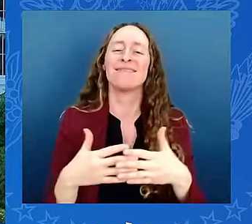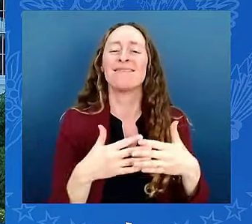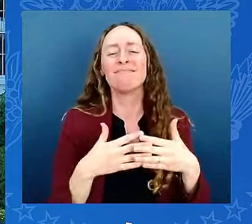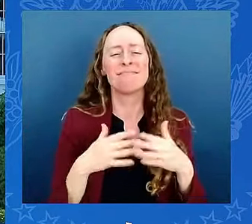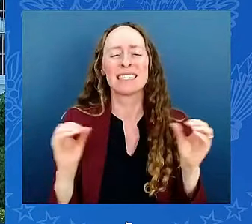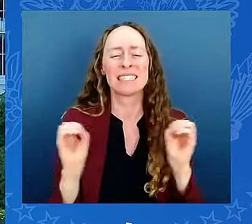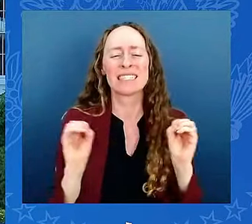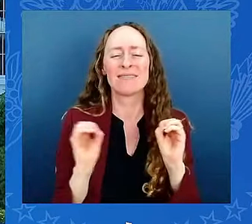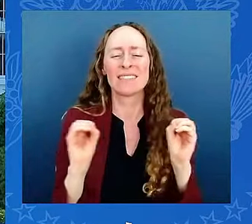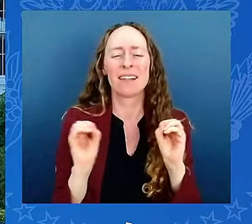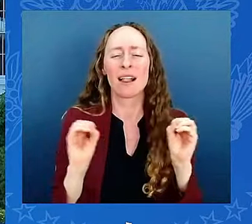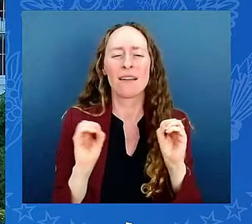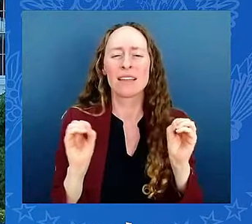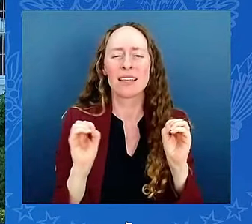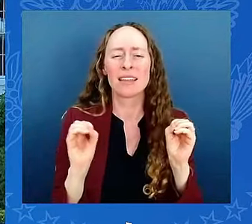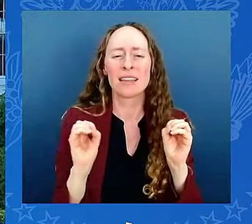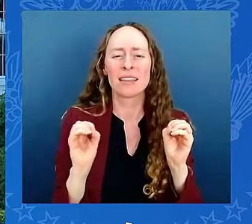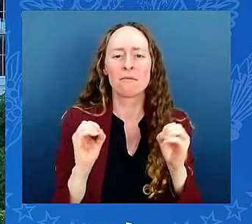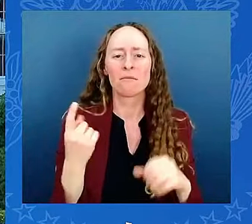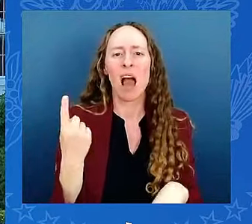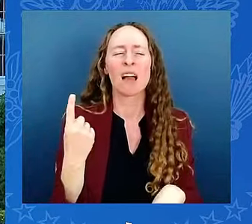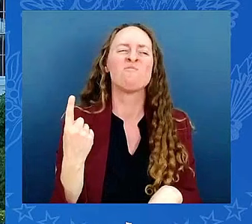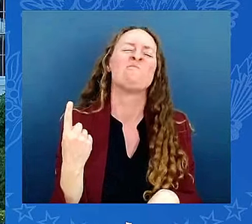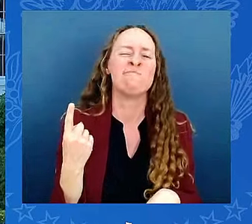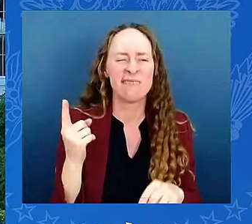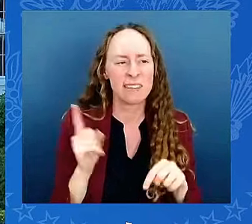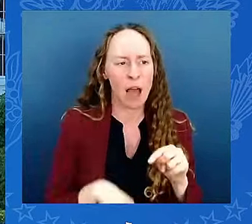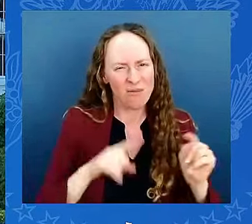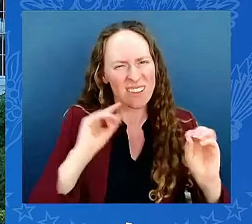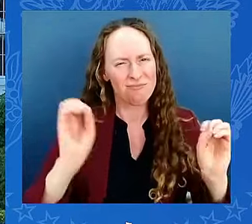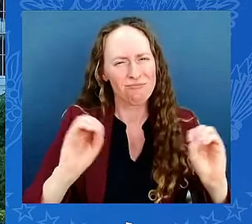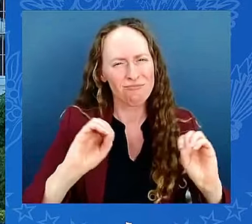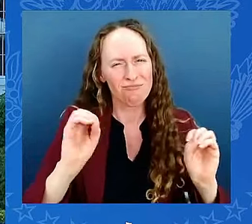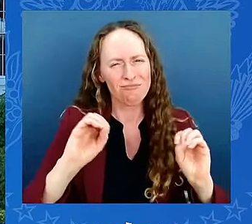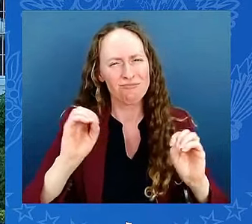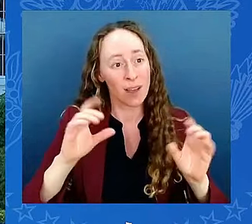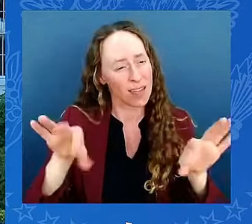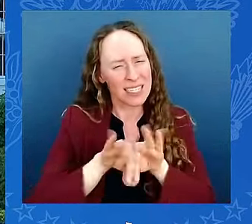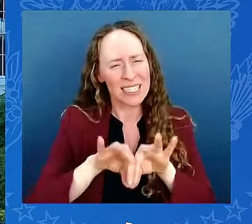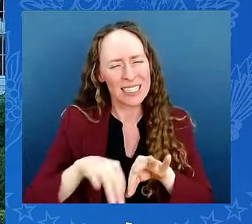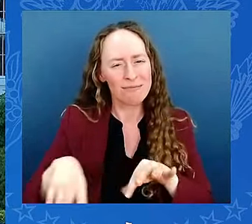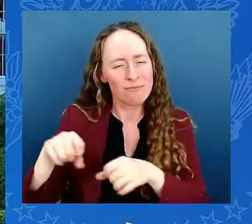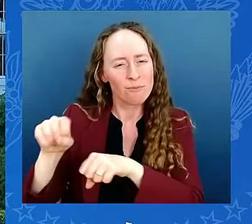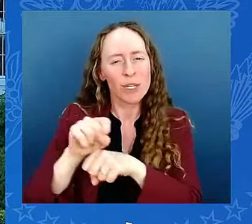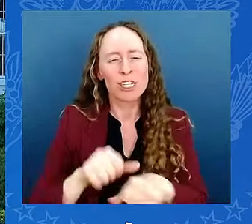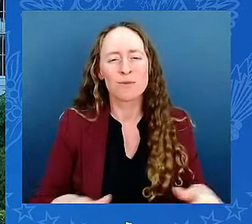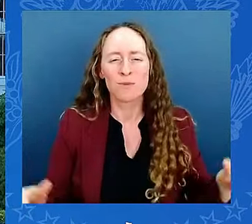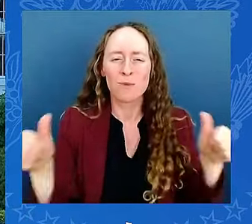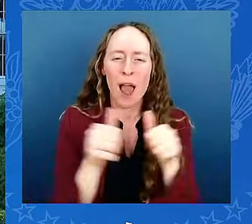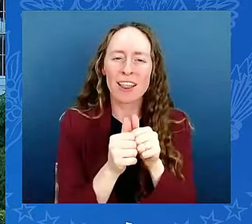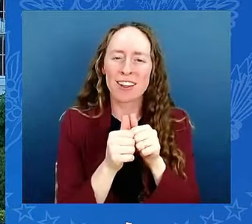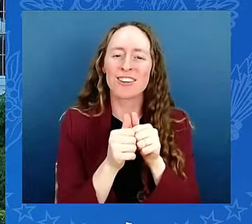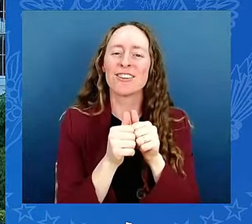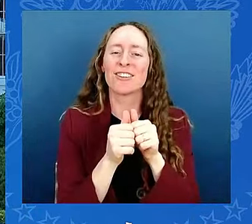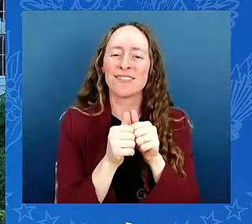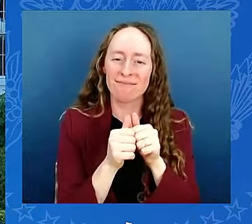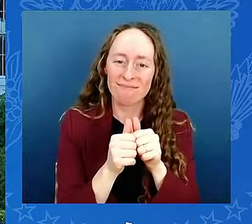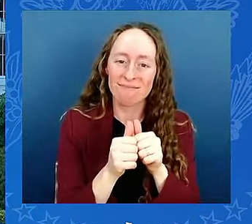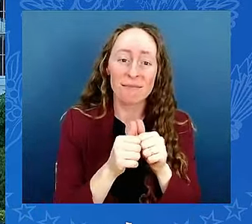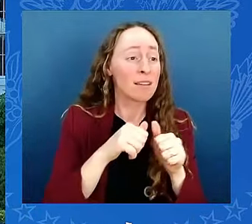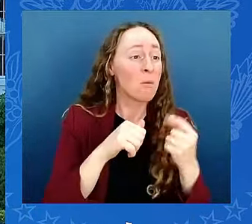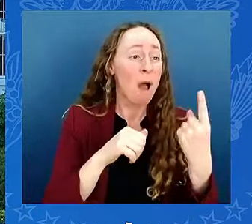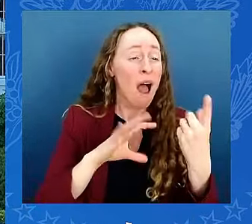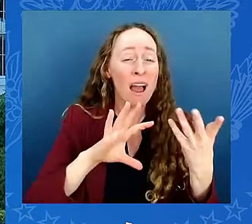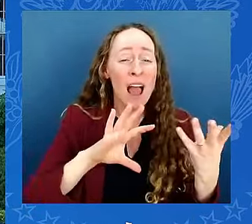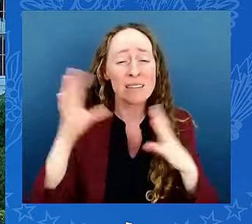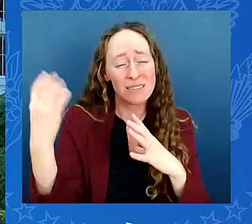nothing beyond our capacity when we do it together. We're the only nation in the world that's come out of every crisis stronger than we went in. And we're going to